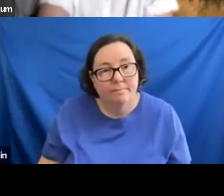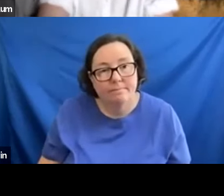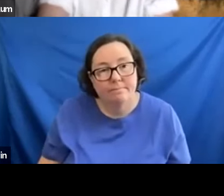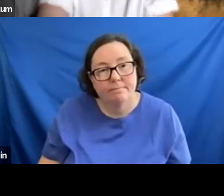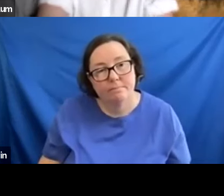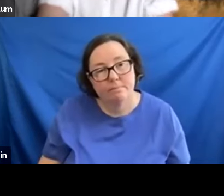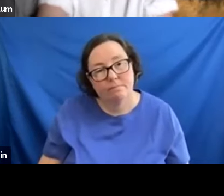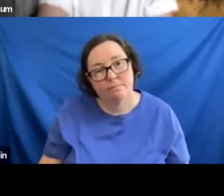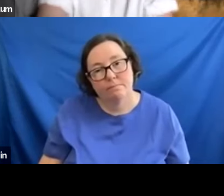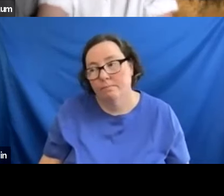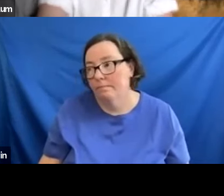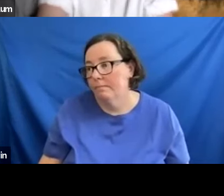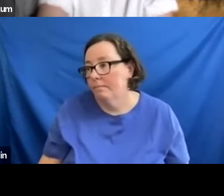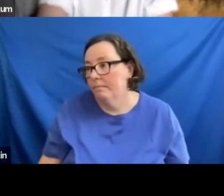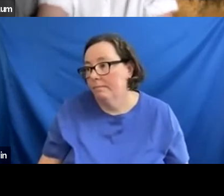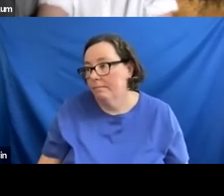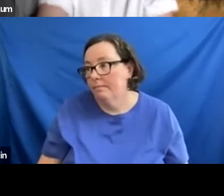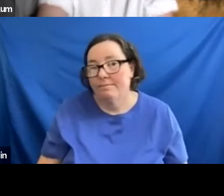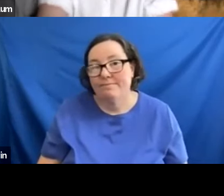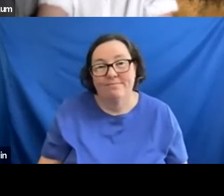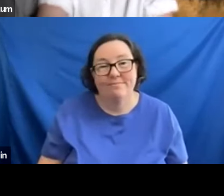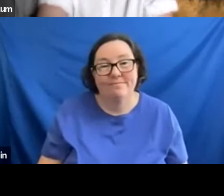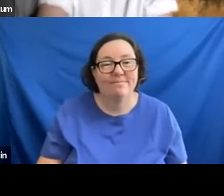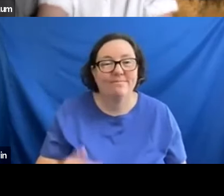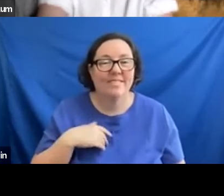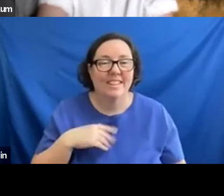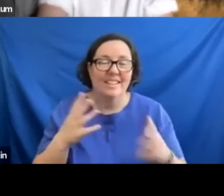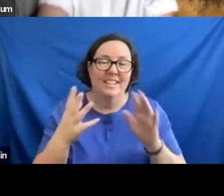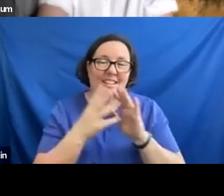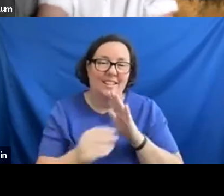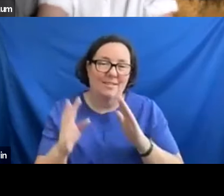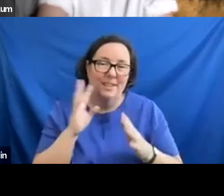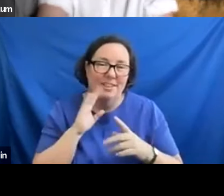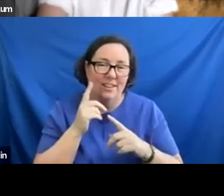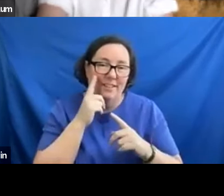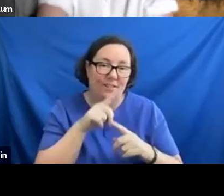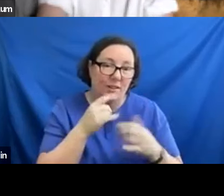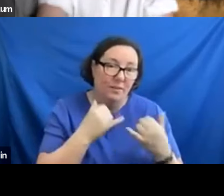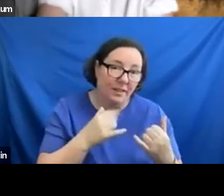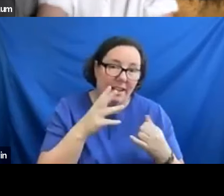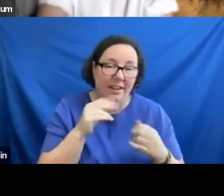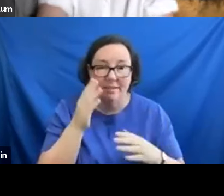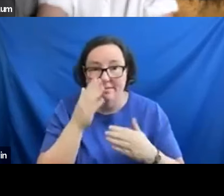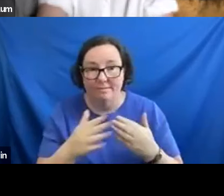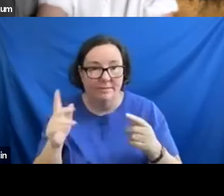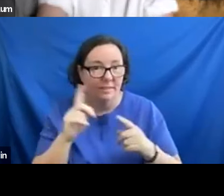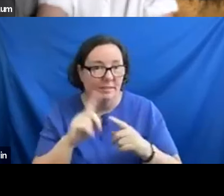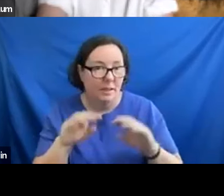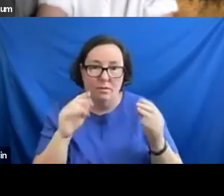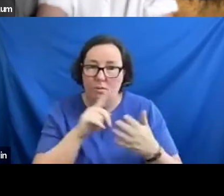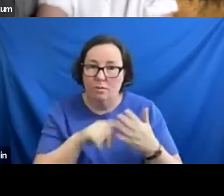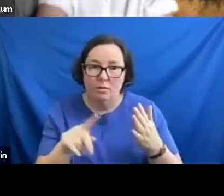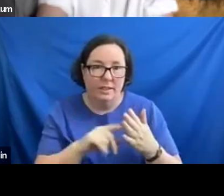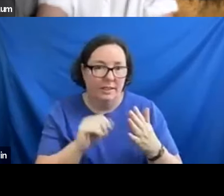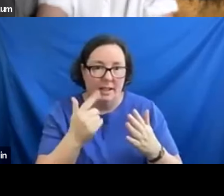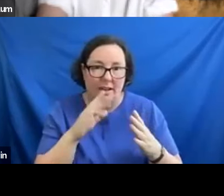I'm just going to echo the note that I've heard both tonight and before, that, and this is in no criticism of anything